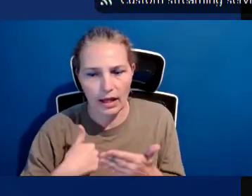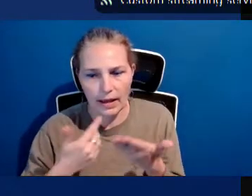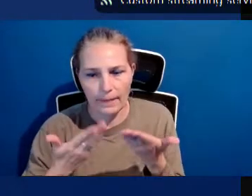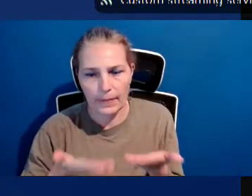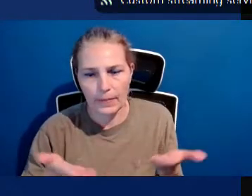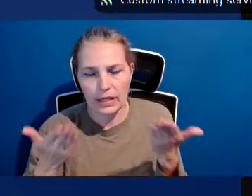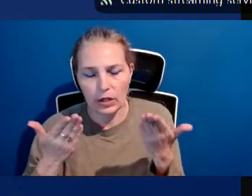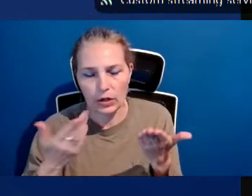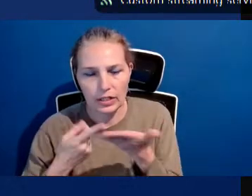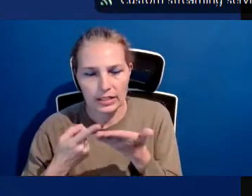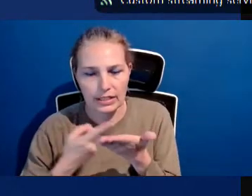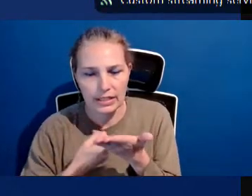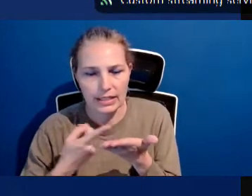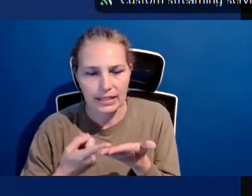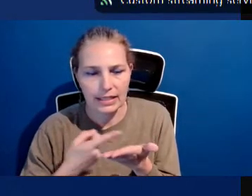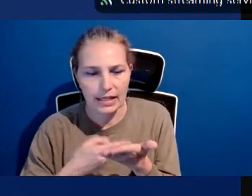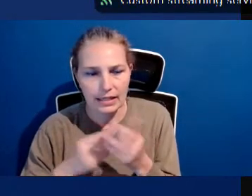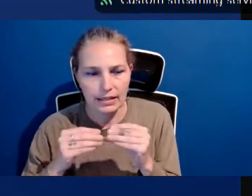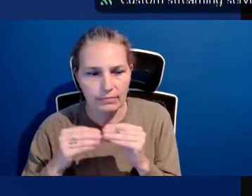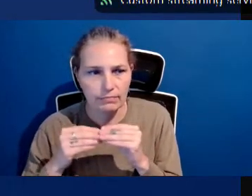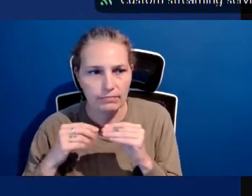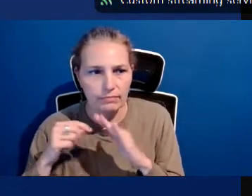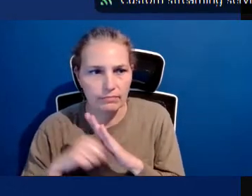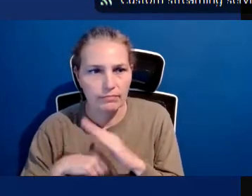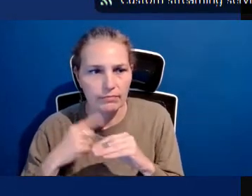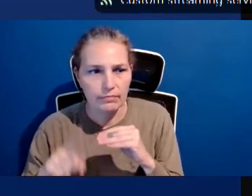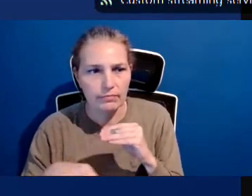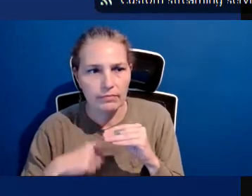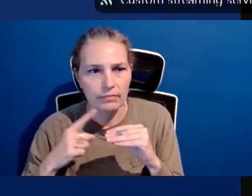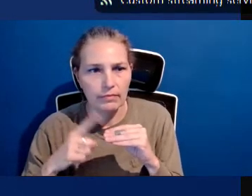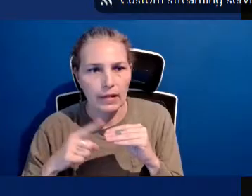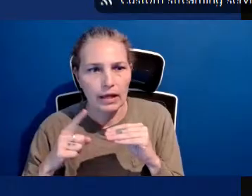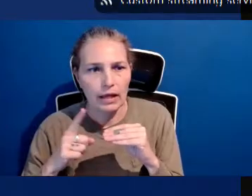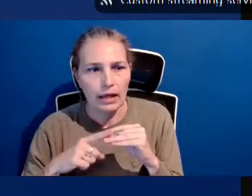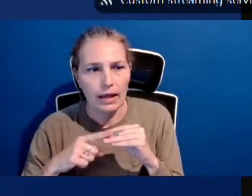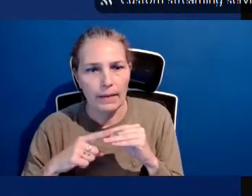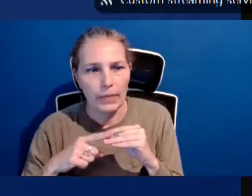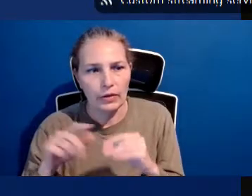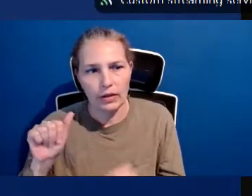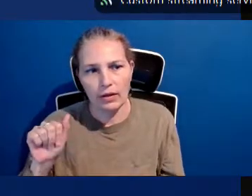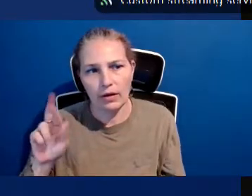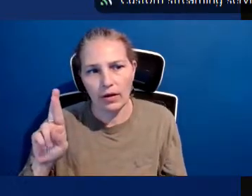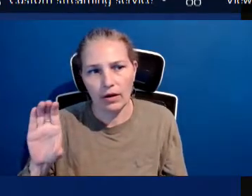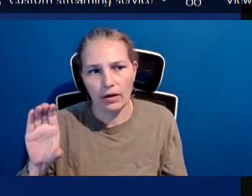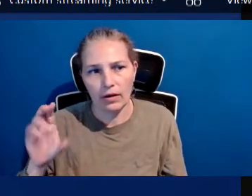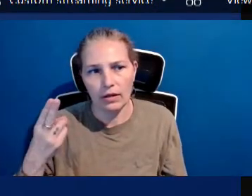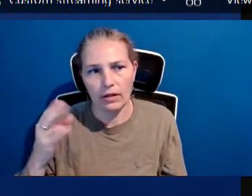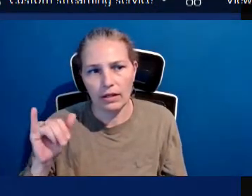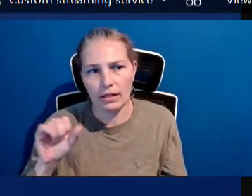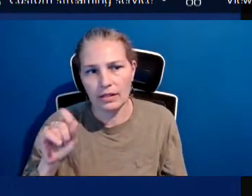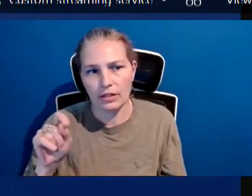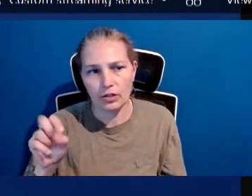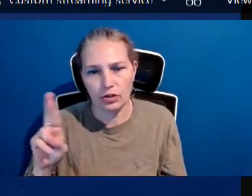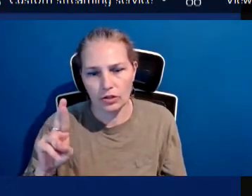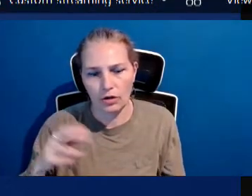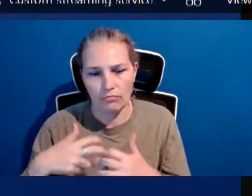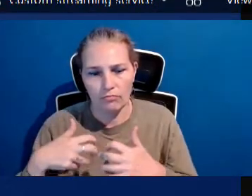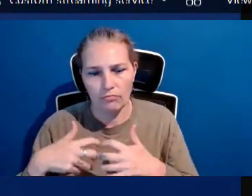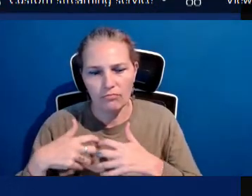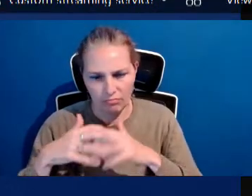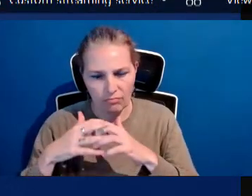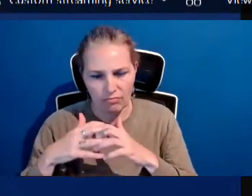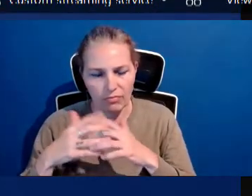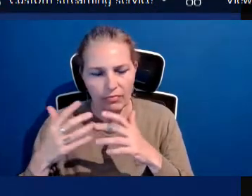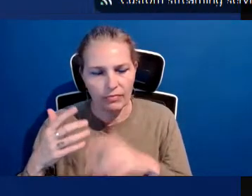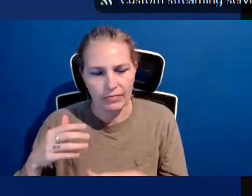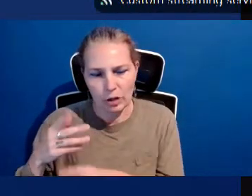to talk a little bit more about the ArchiStar launch that the supervisor mentioned at the beginning of the